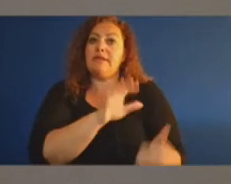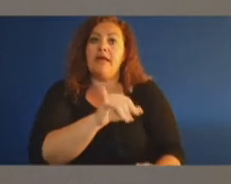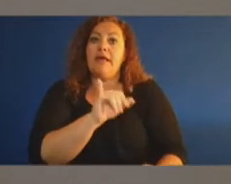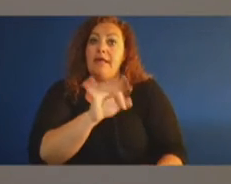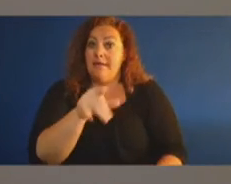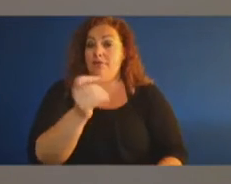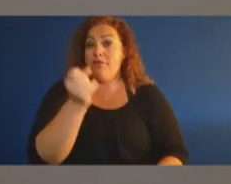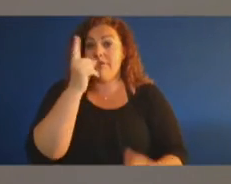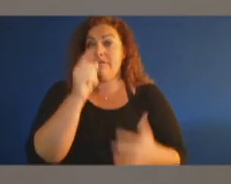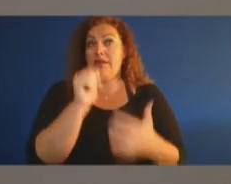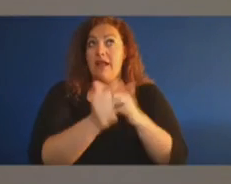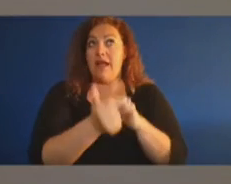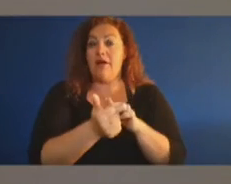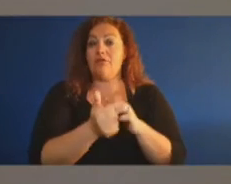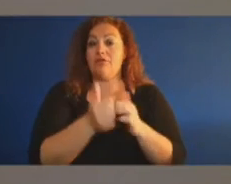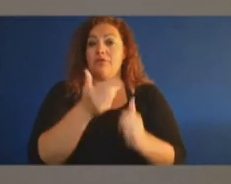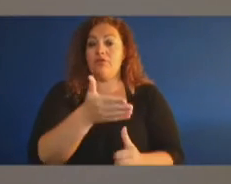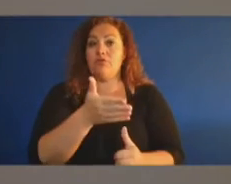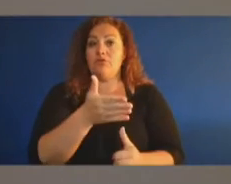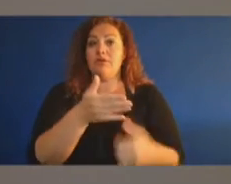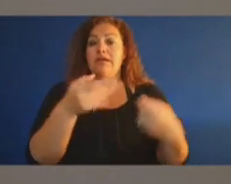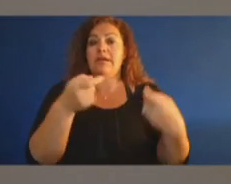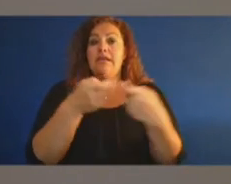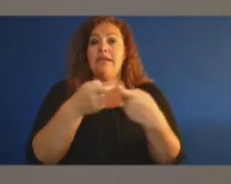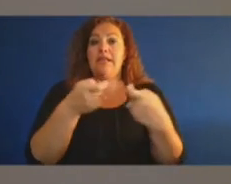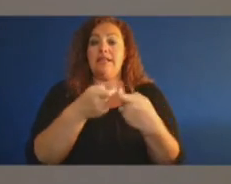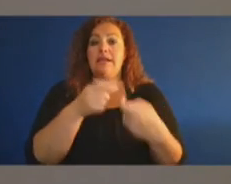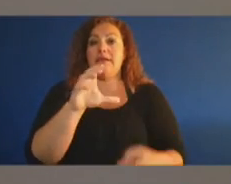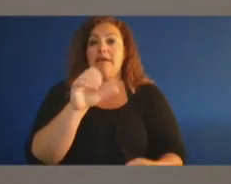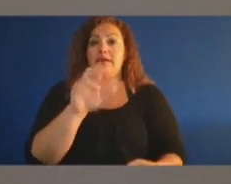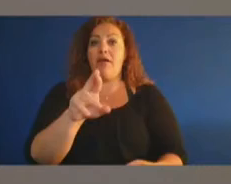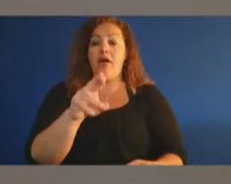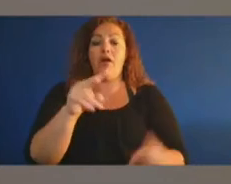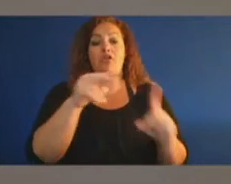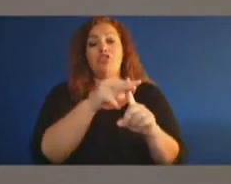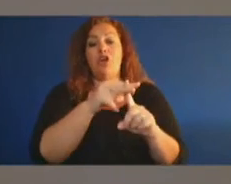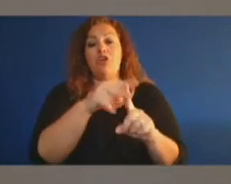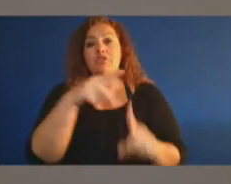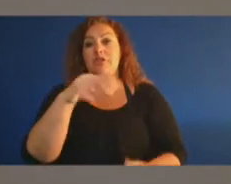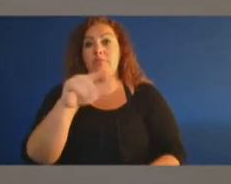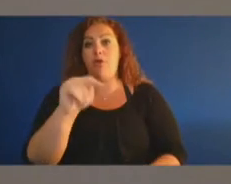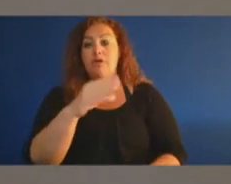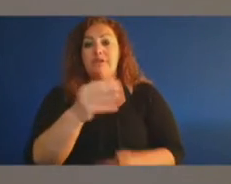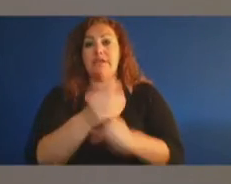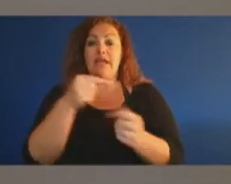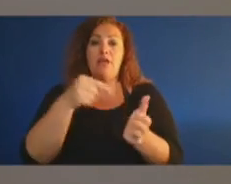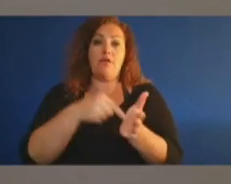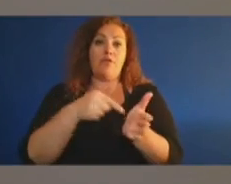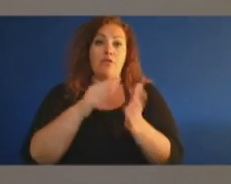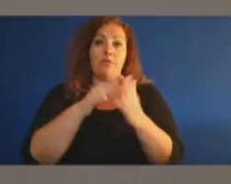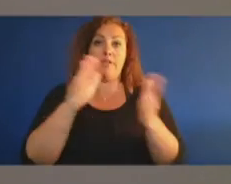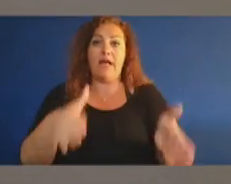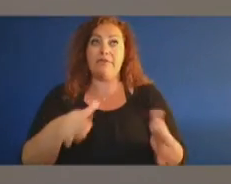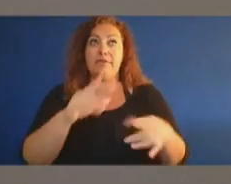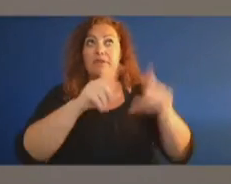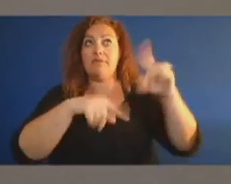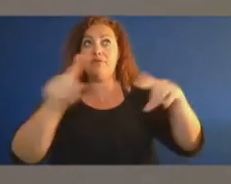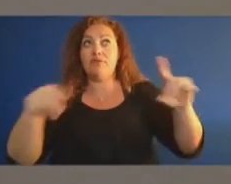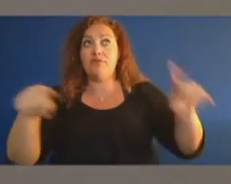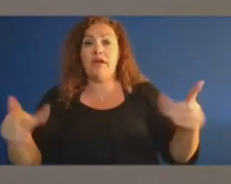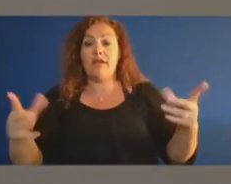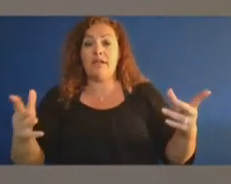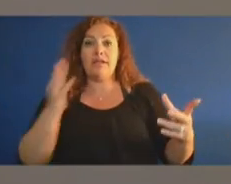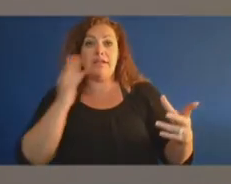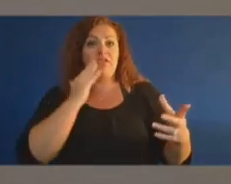understand how to put El electric car charging ports and get some affordable housing or the ver variety of pick lists of items that